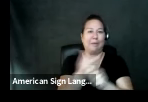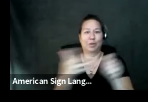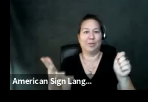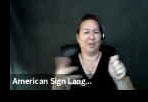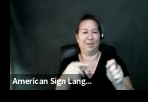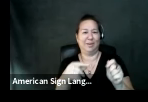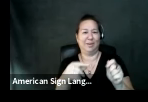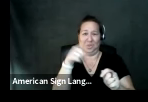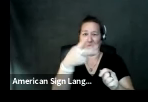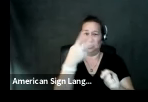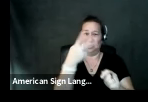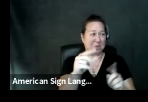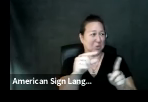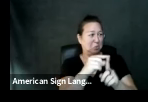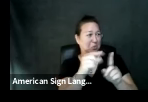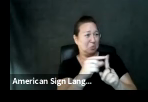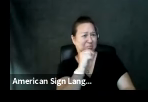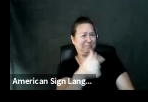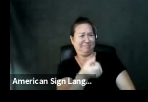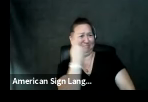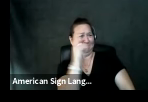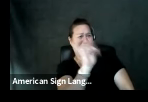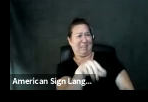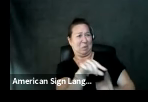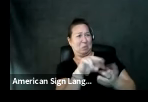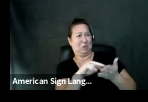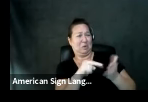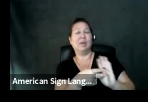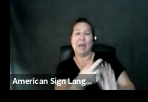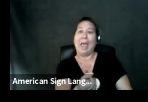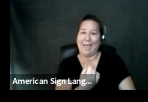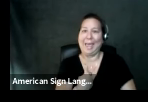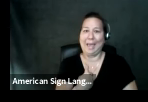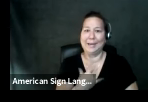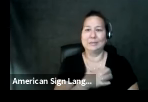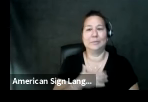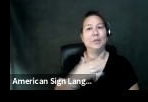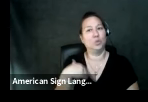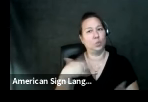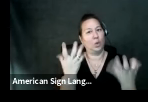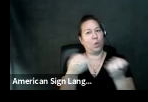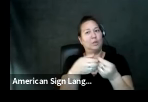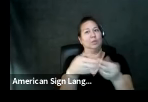ask. We want you to understand the process. And especially at the first few meetings,